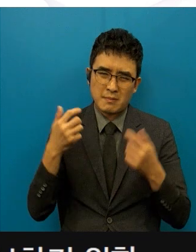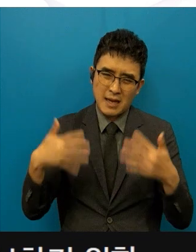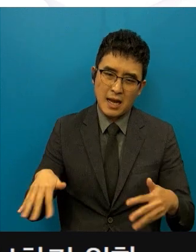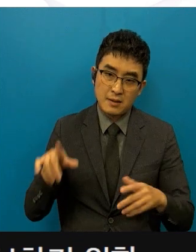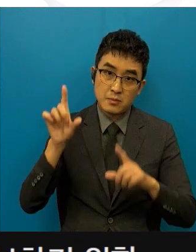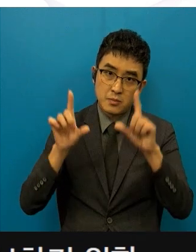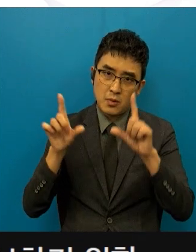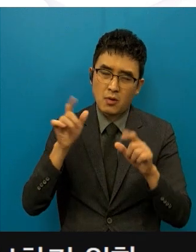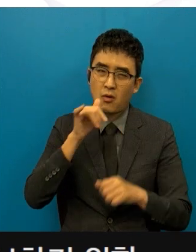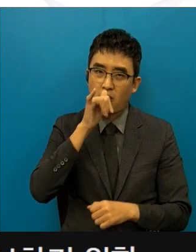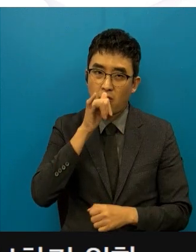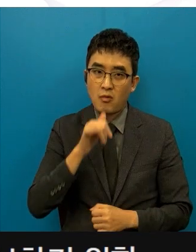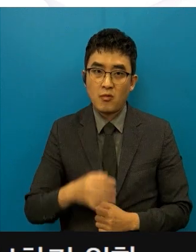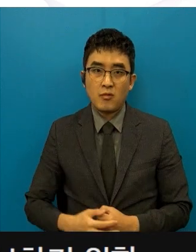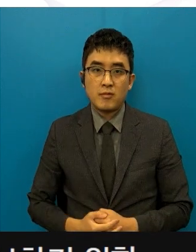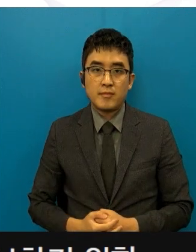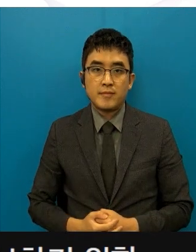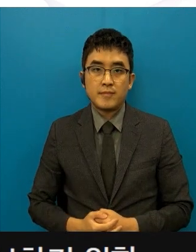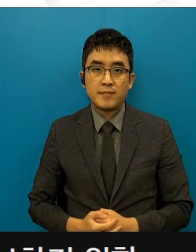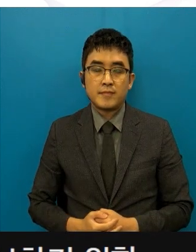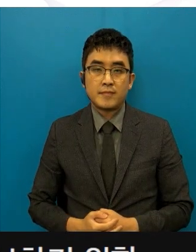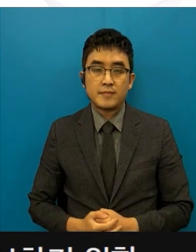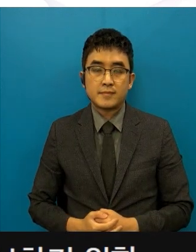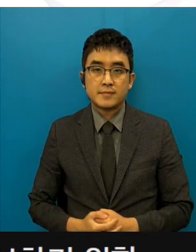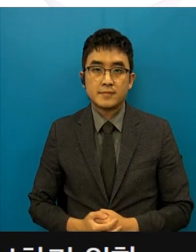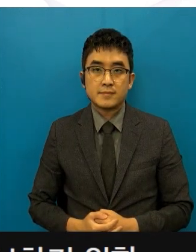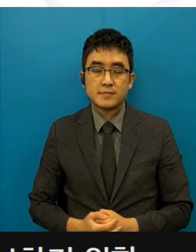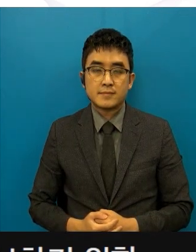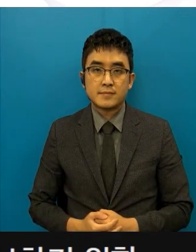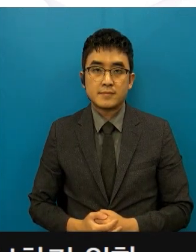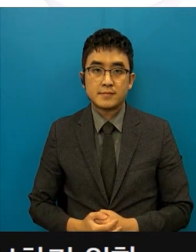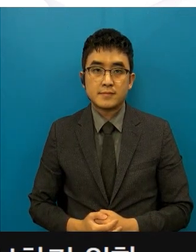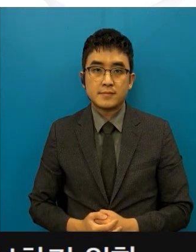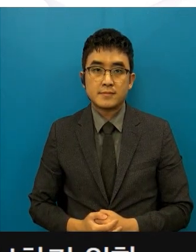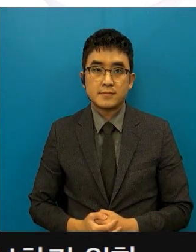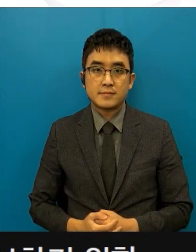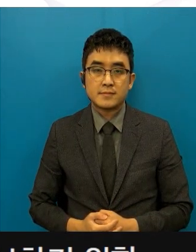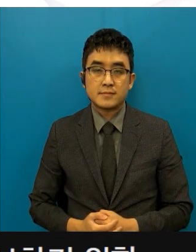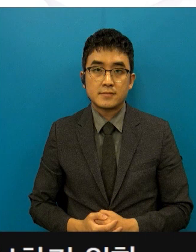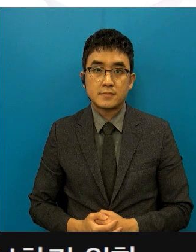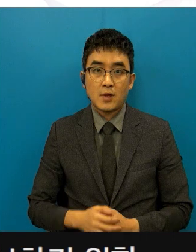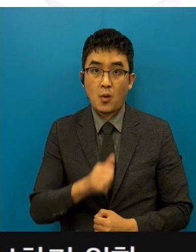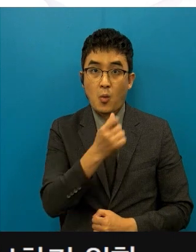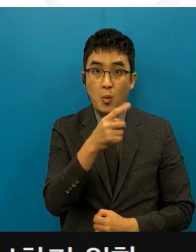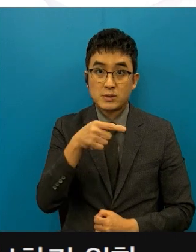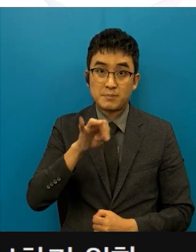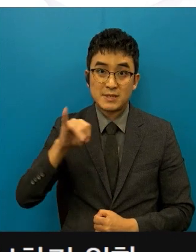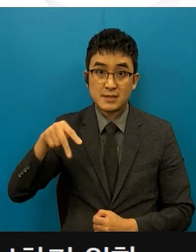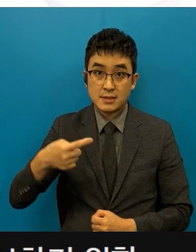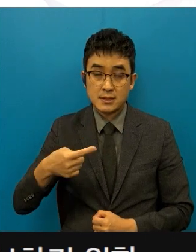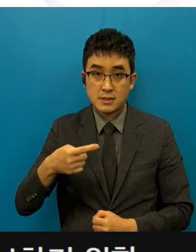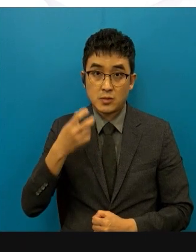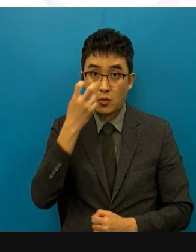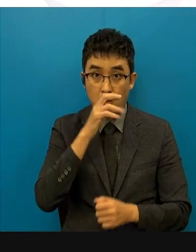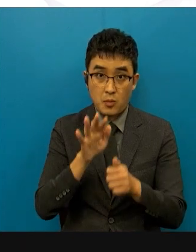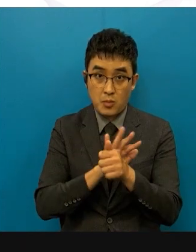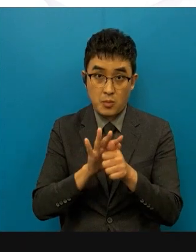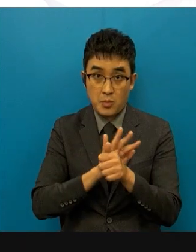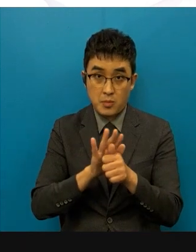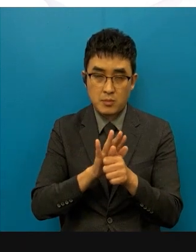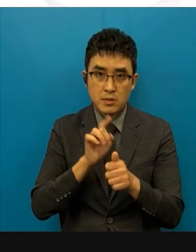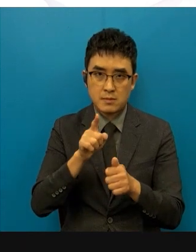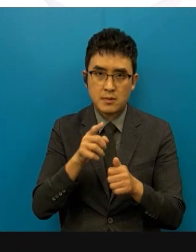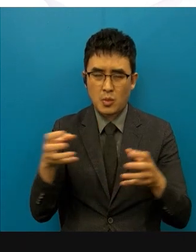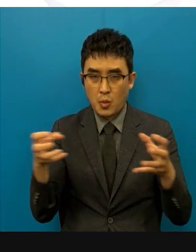care service belongs typically to an integrated care service, but because of that,